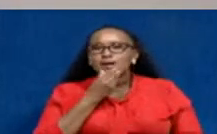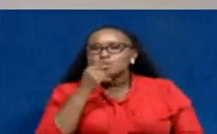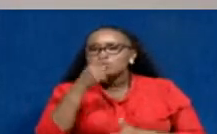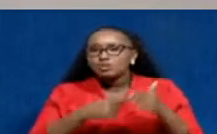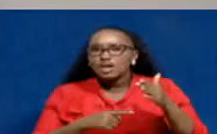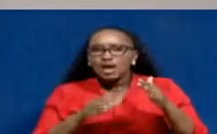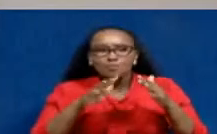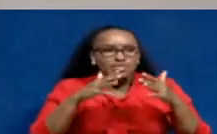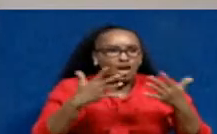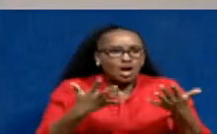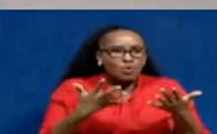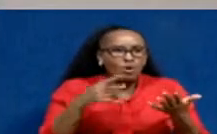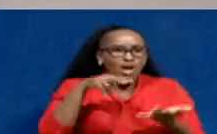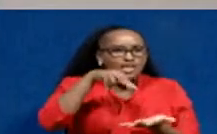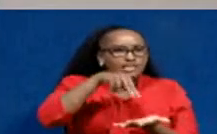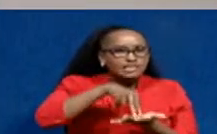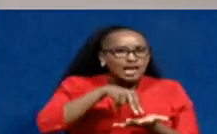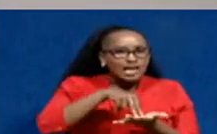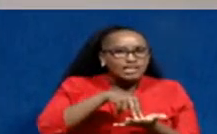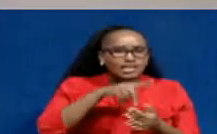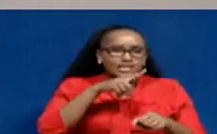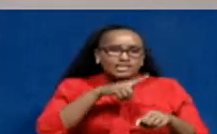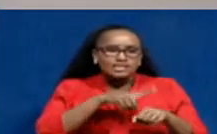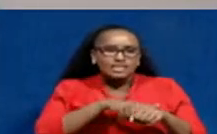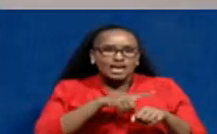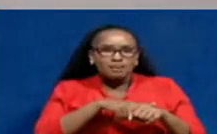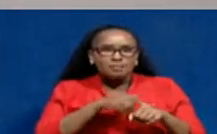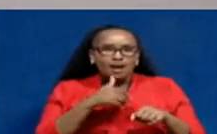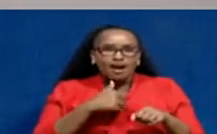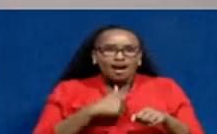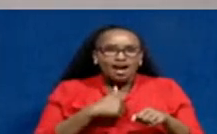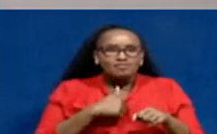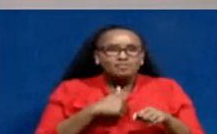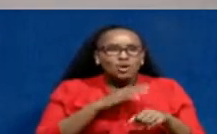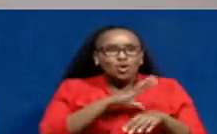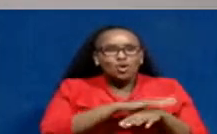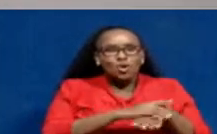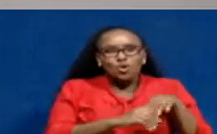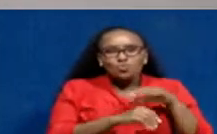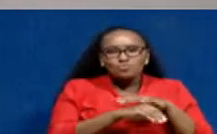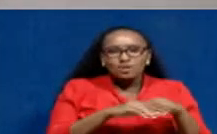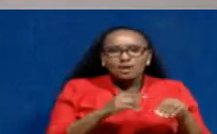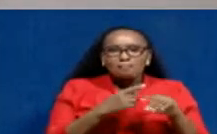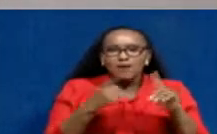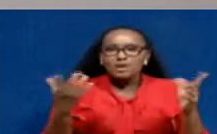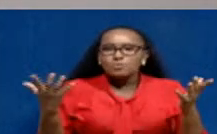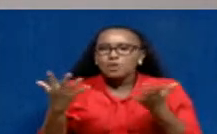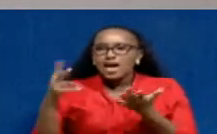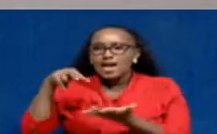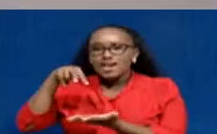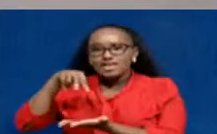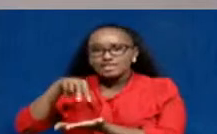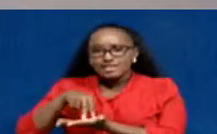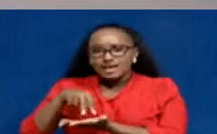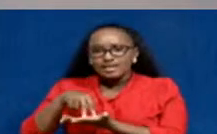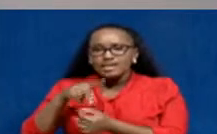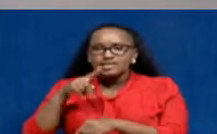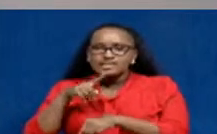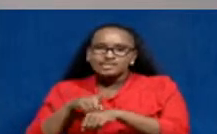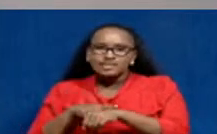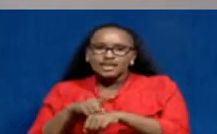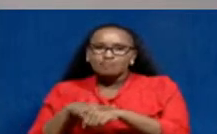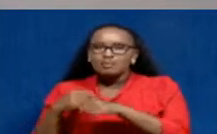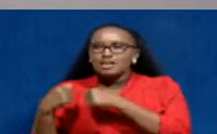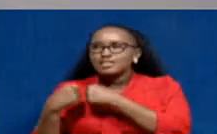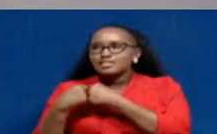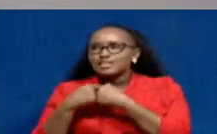is not where he stands in moments of convenience and comfort, but where he stands in times